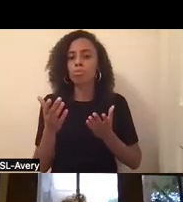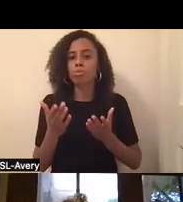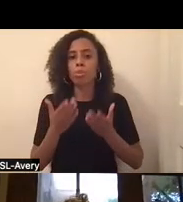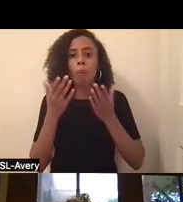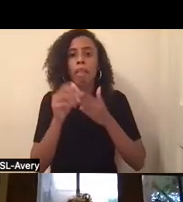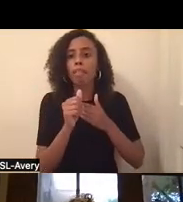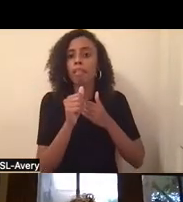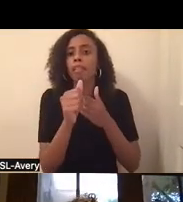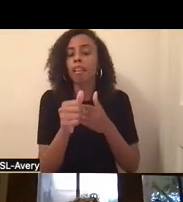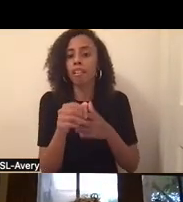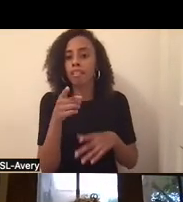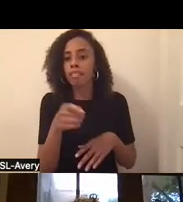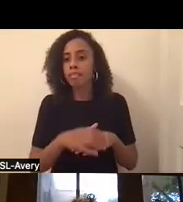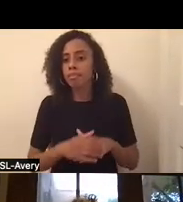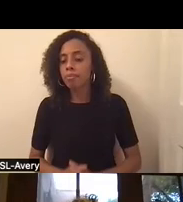through.